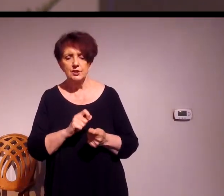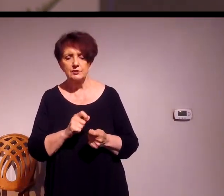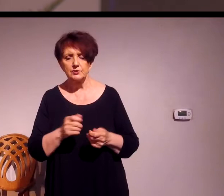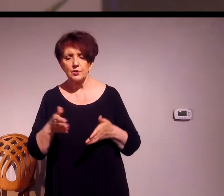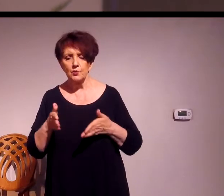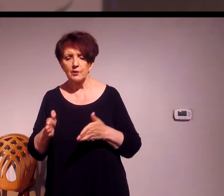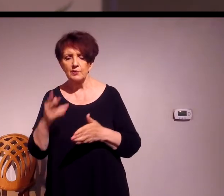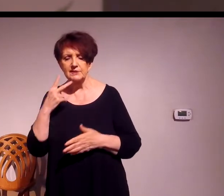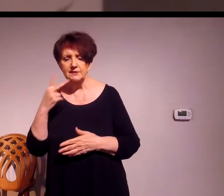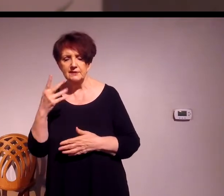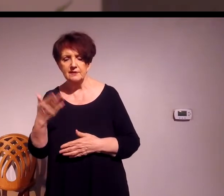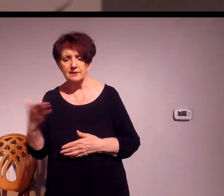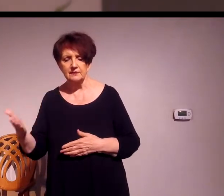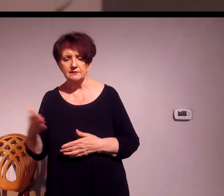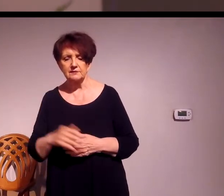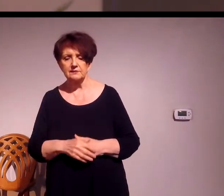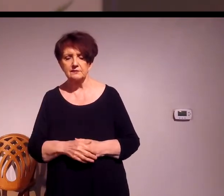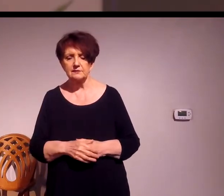at will change.